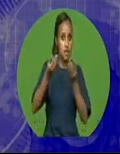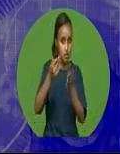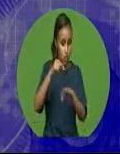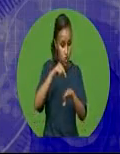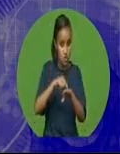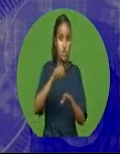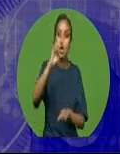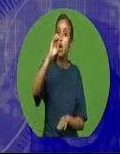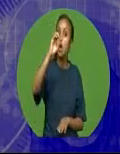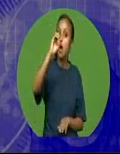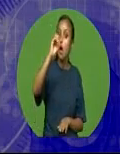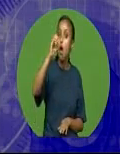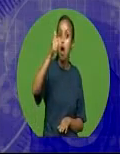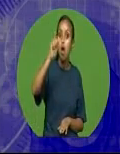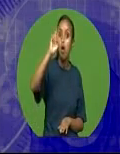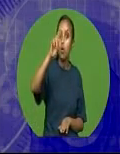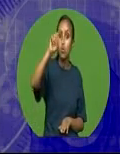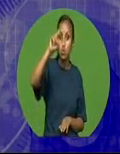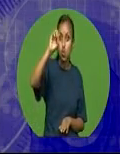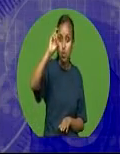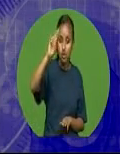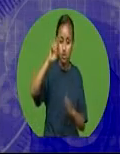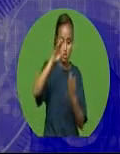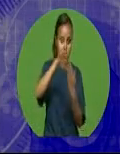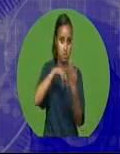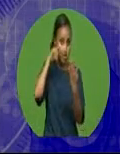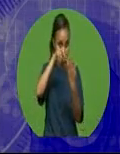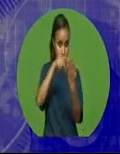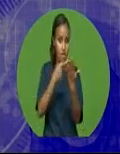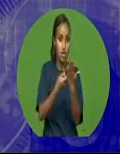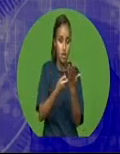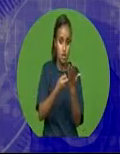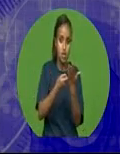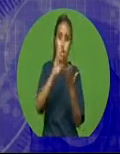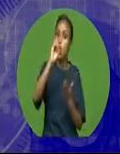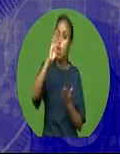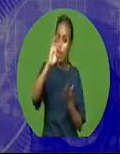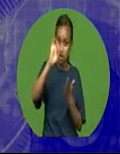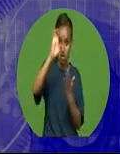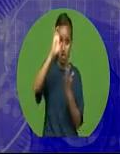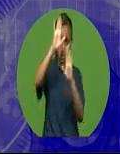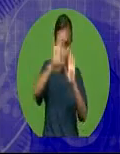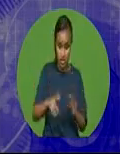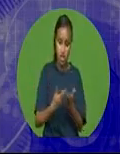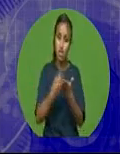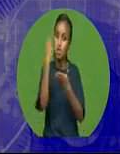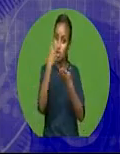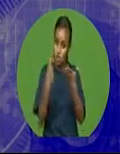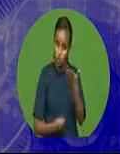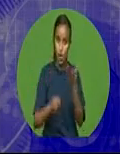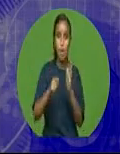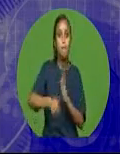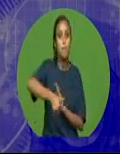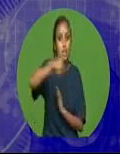the axonometric projection of an object with an oblique face. Then draw the principal views and